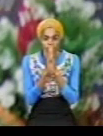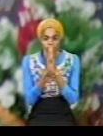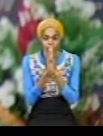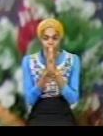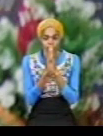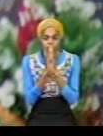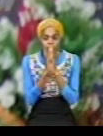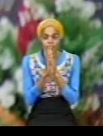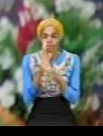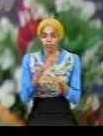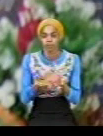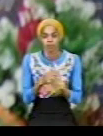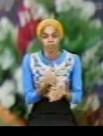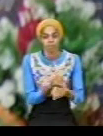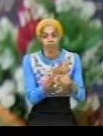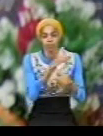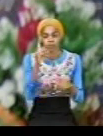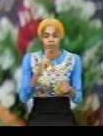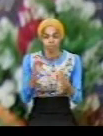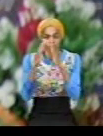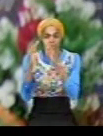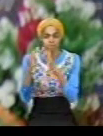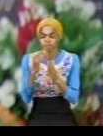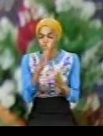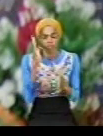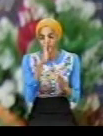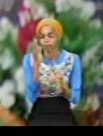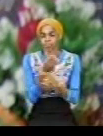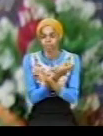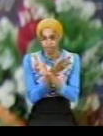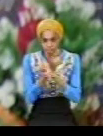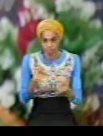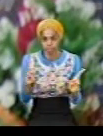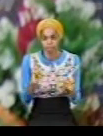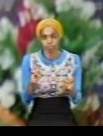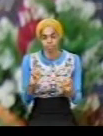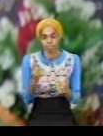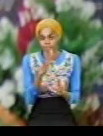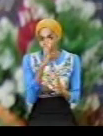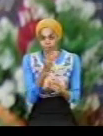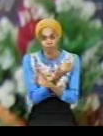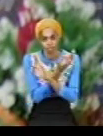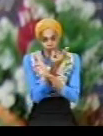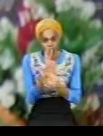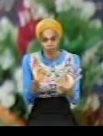Upon Mount Zion, there shall be deliverance.